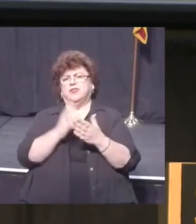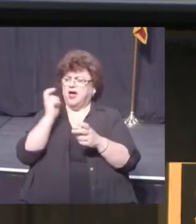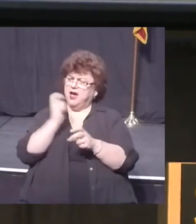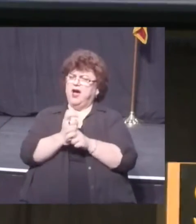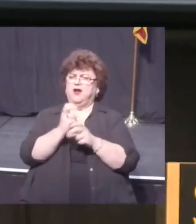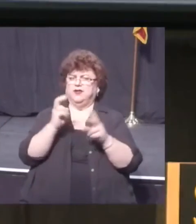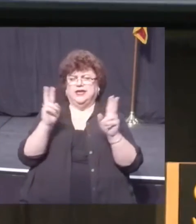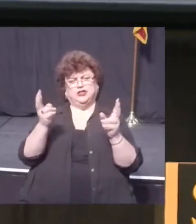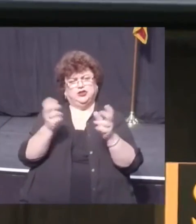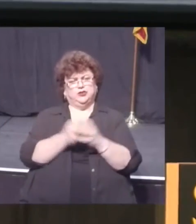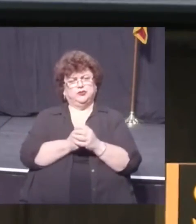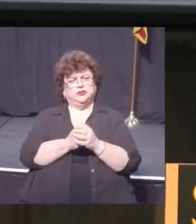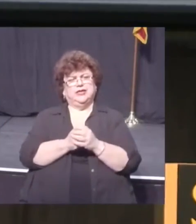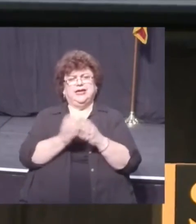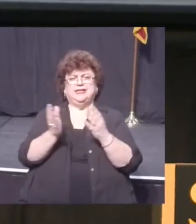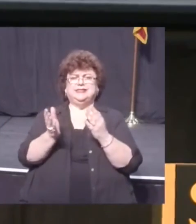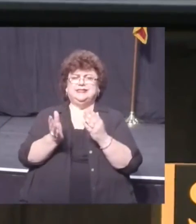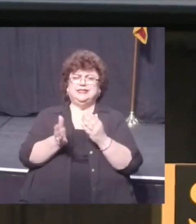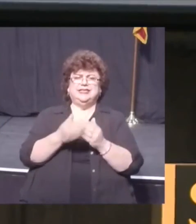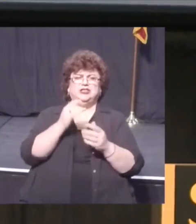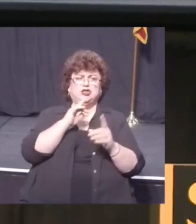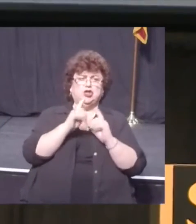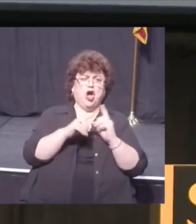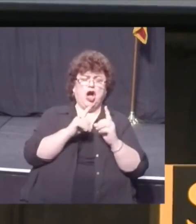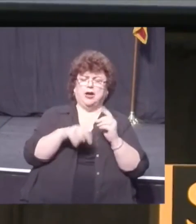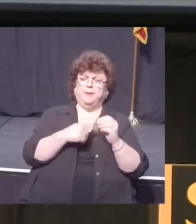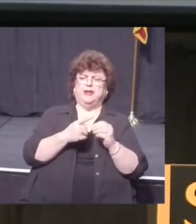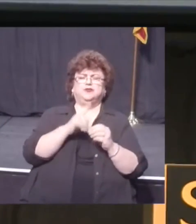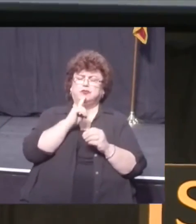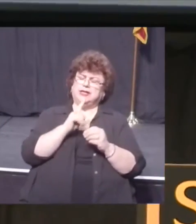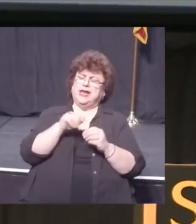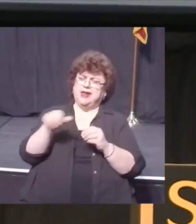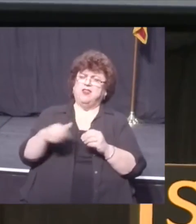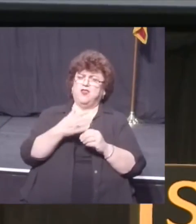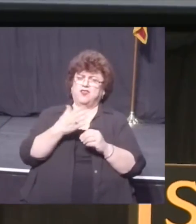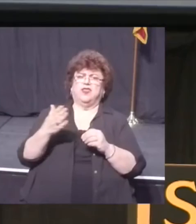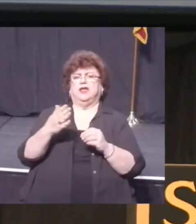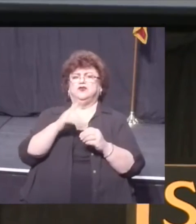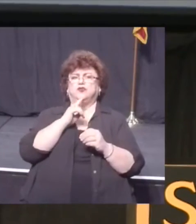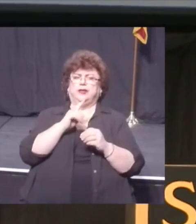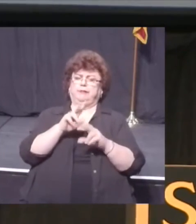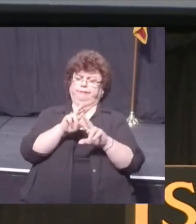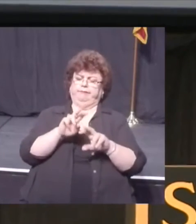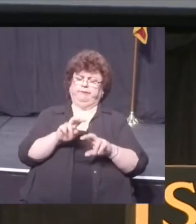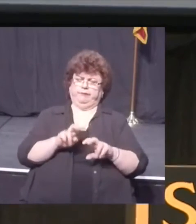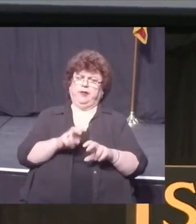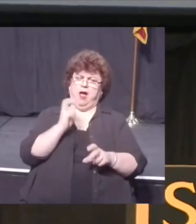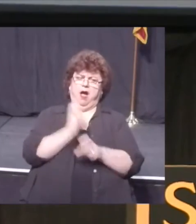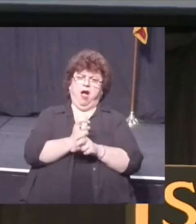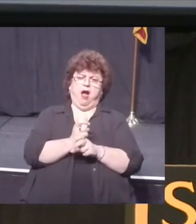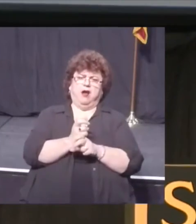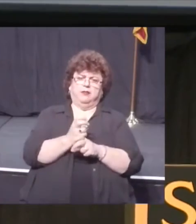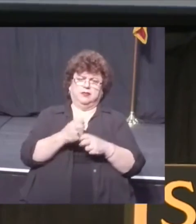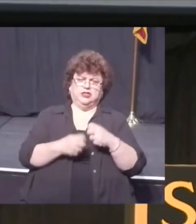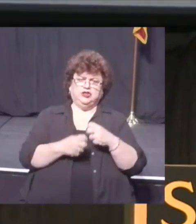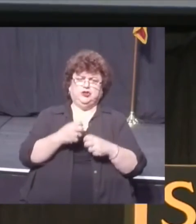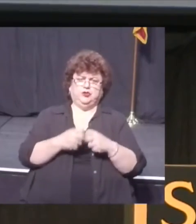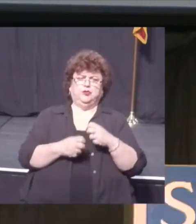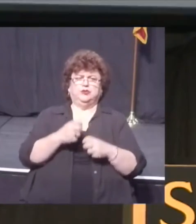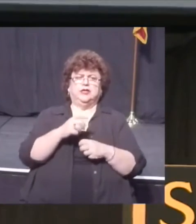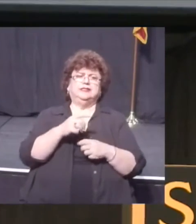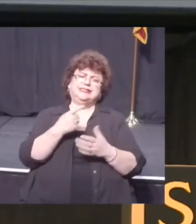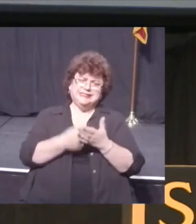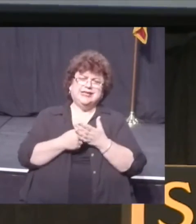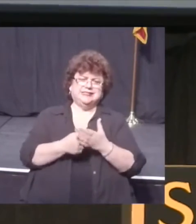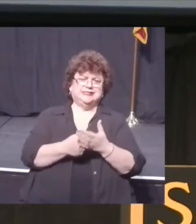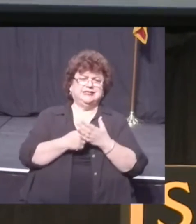It's easy to talk about it and to give lip service to it. It's another thing to really look at the hard issues and put them out on the table, to